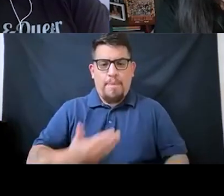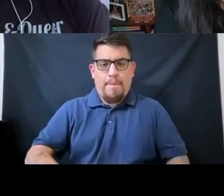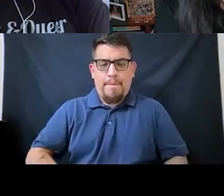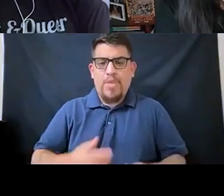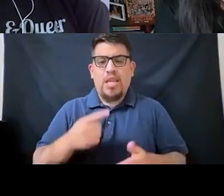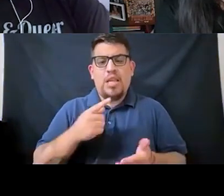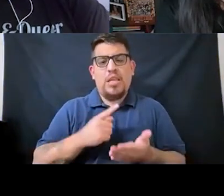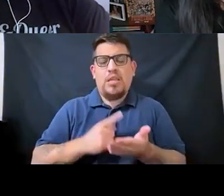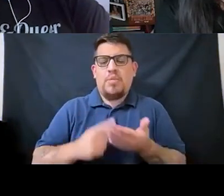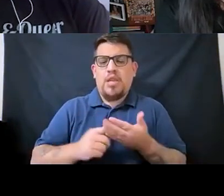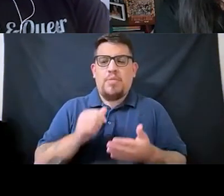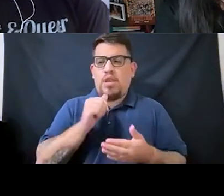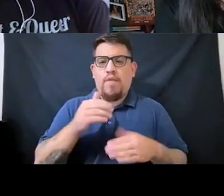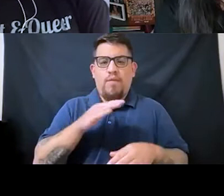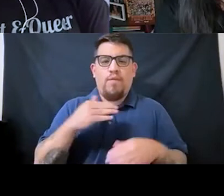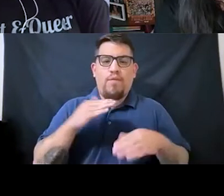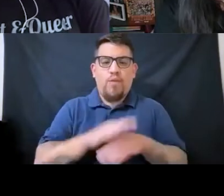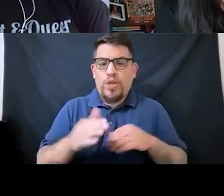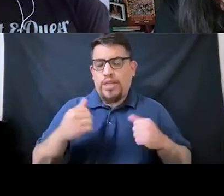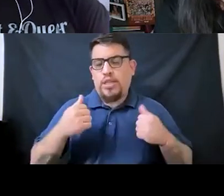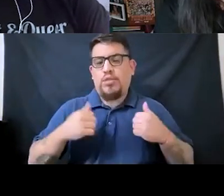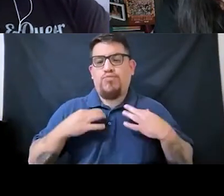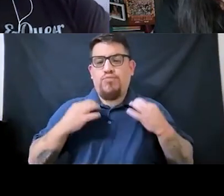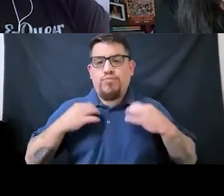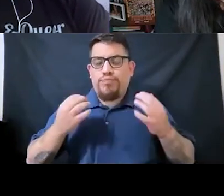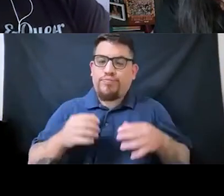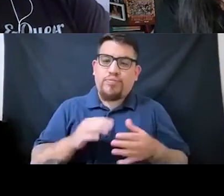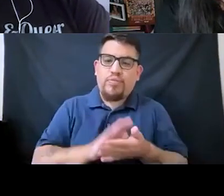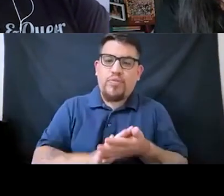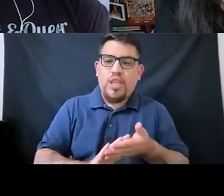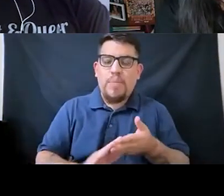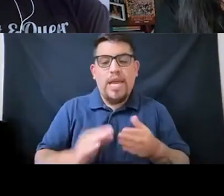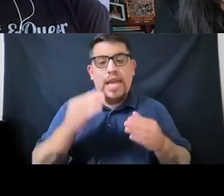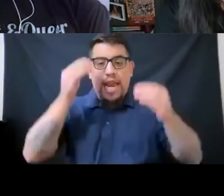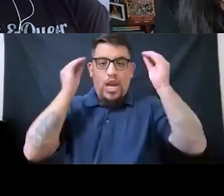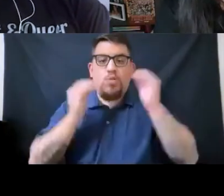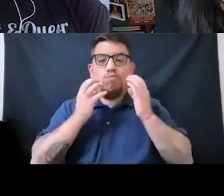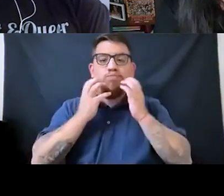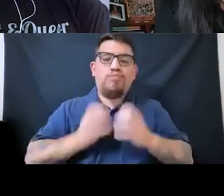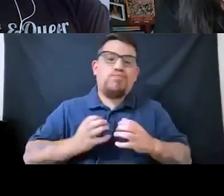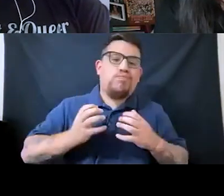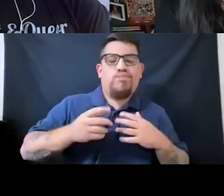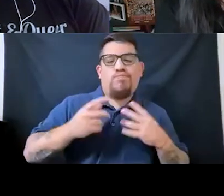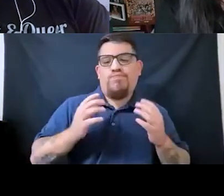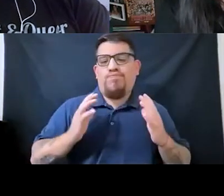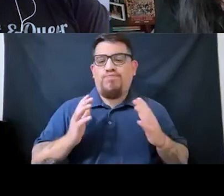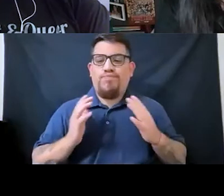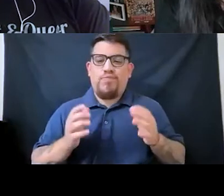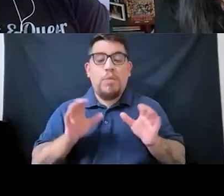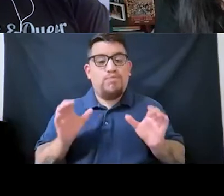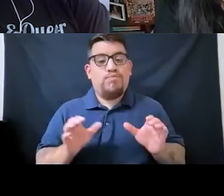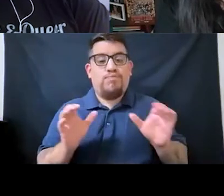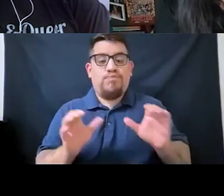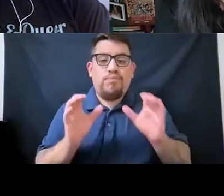it. But I looked put together, not sloppy, my hair always done, my beard groomed. Because he's an encourager, the